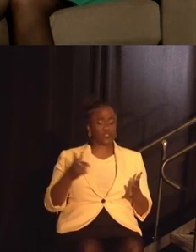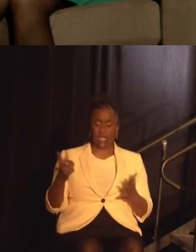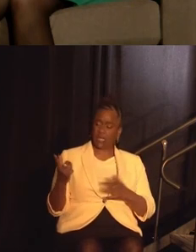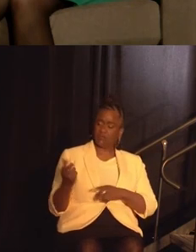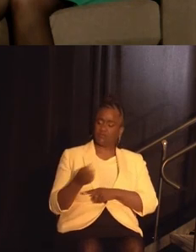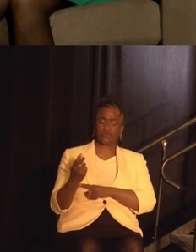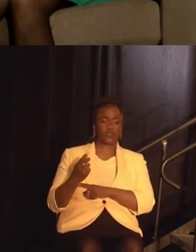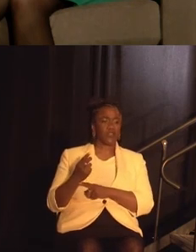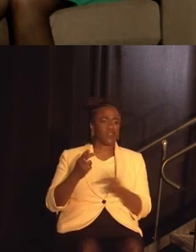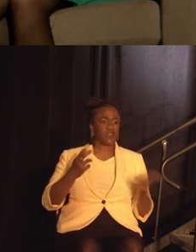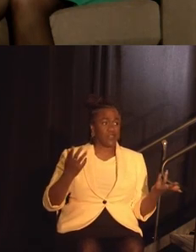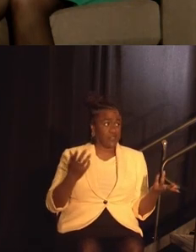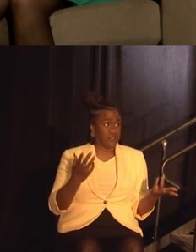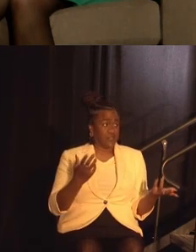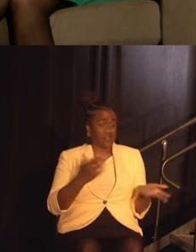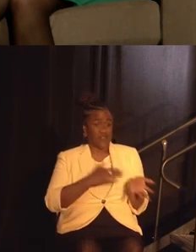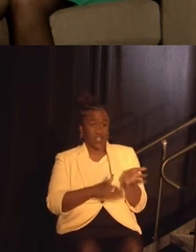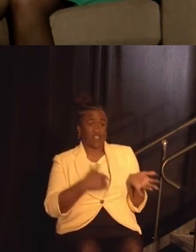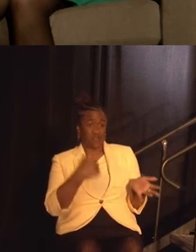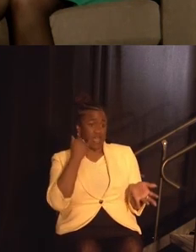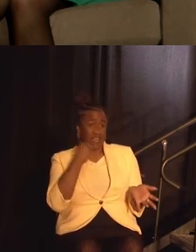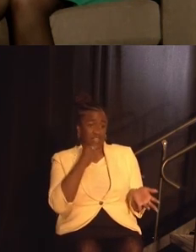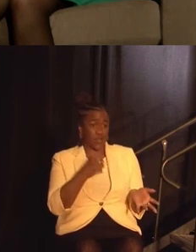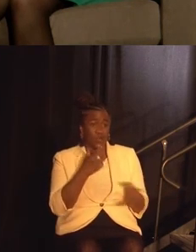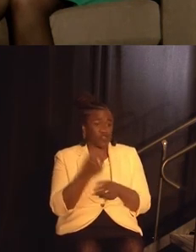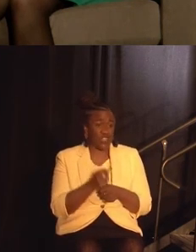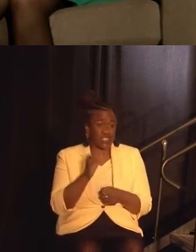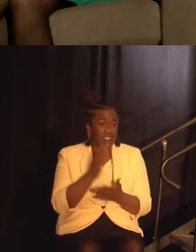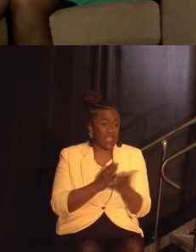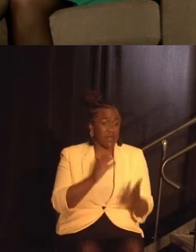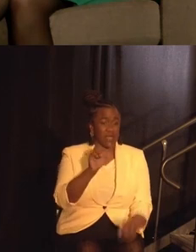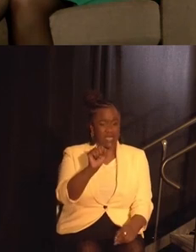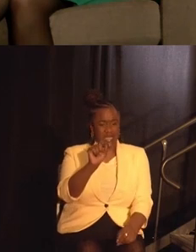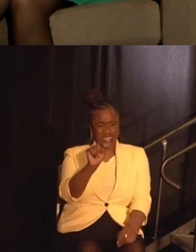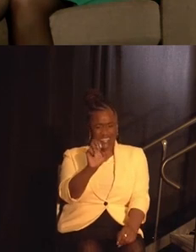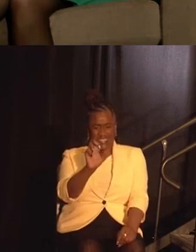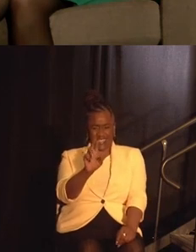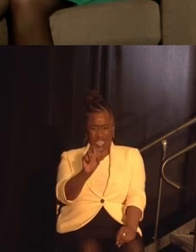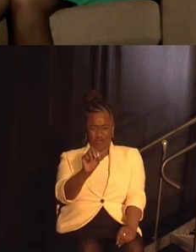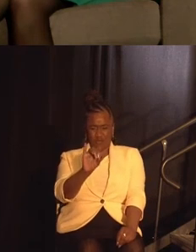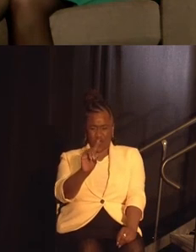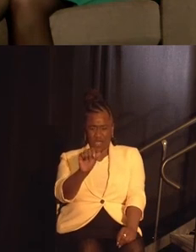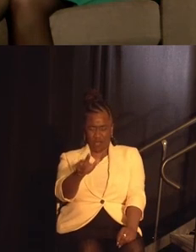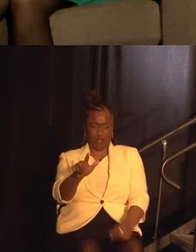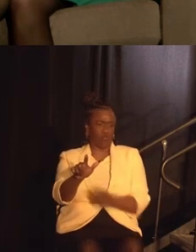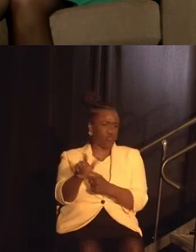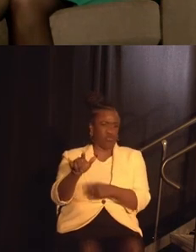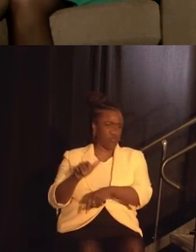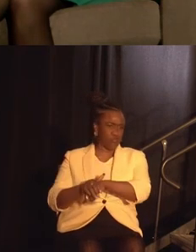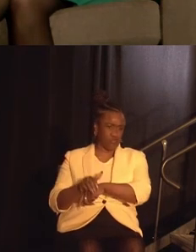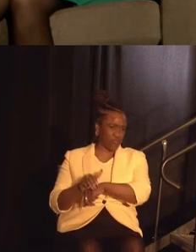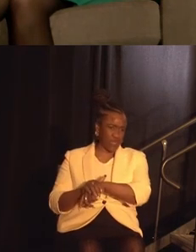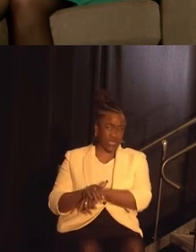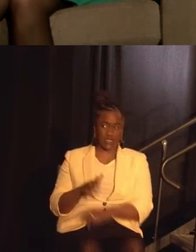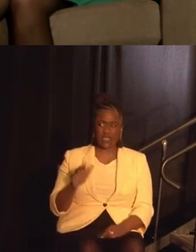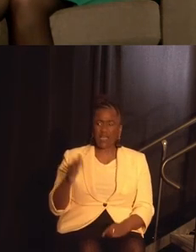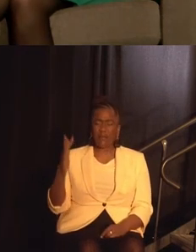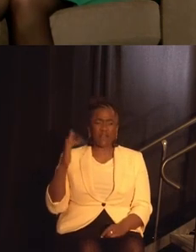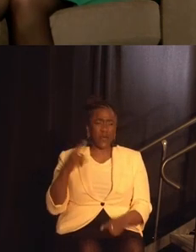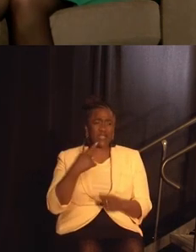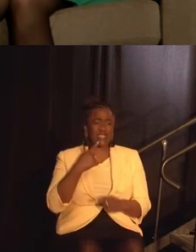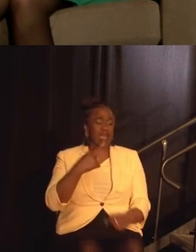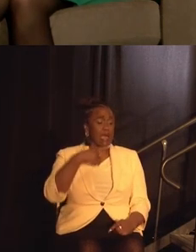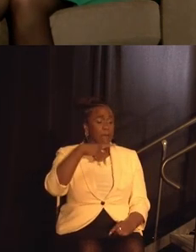don't trust some steroidal... Okay, that's a British change. I remember this because I was proud of it. It used to say